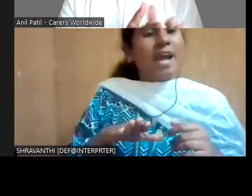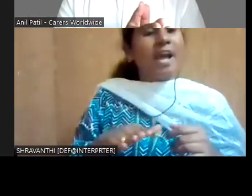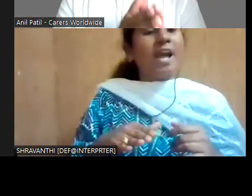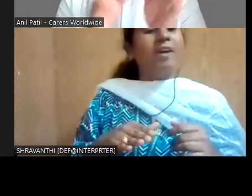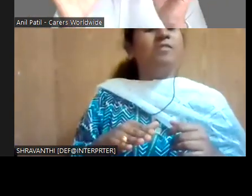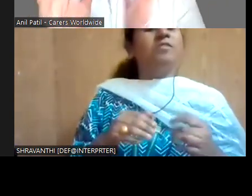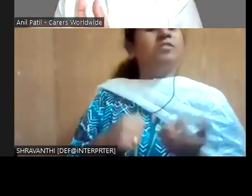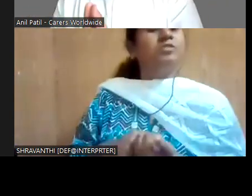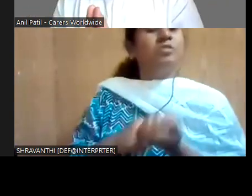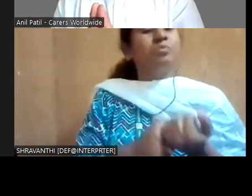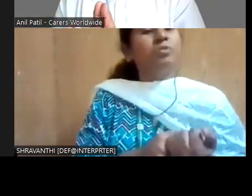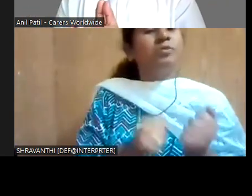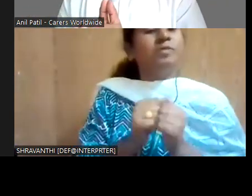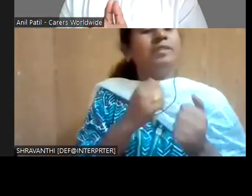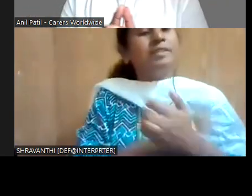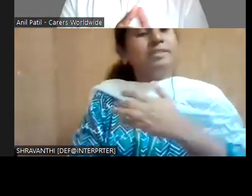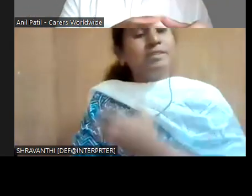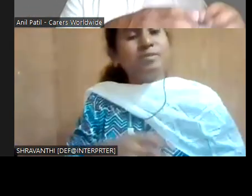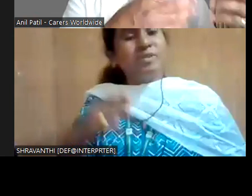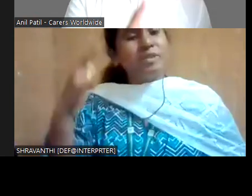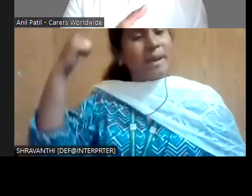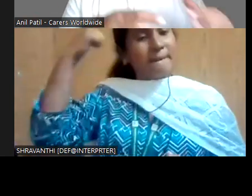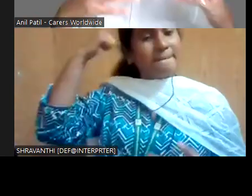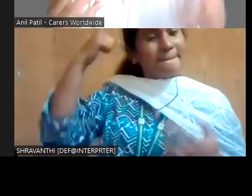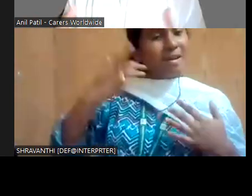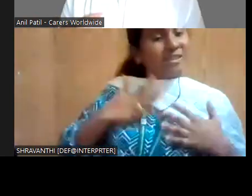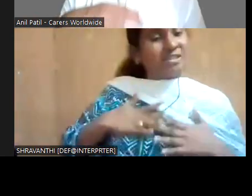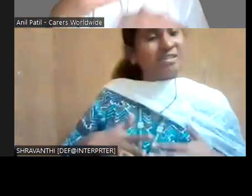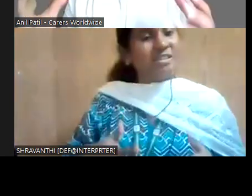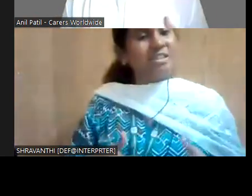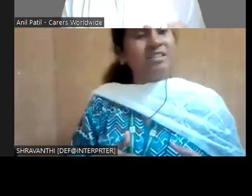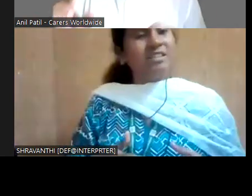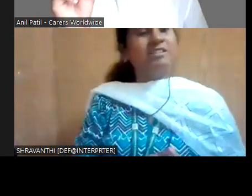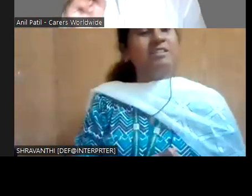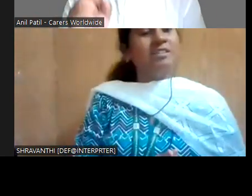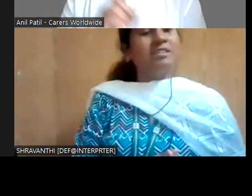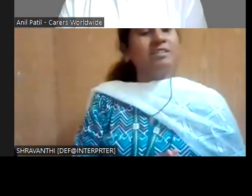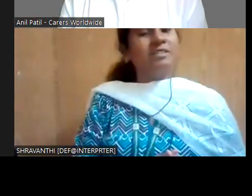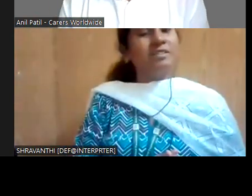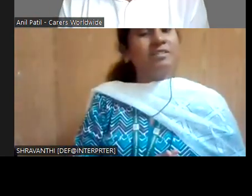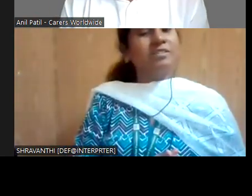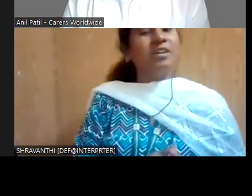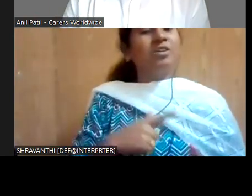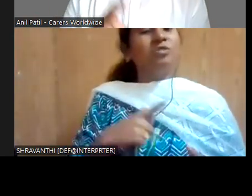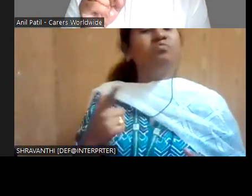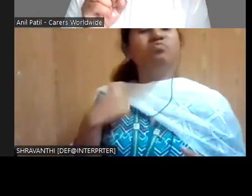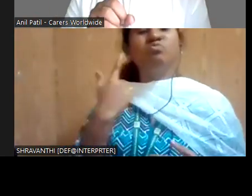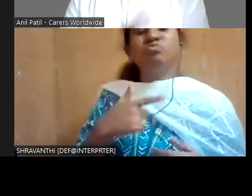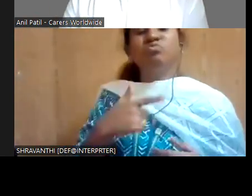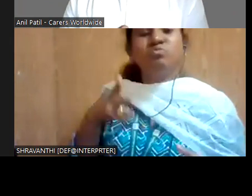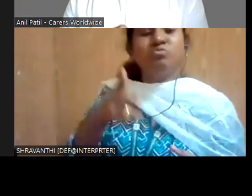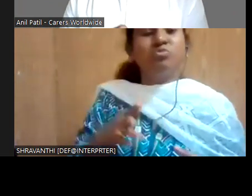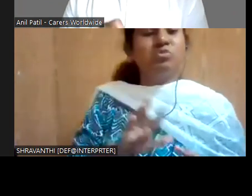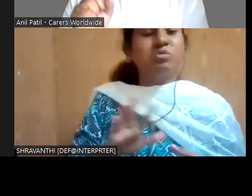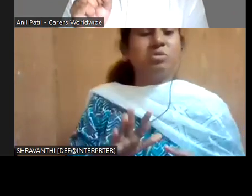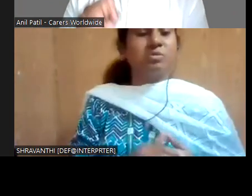disabilities or people with mental health issues or Alzheimer's, dementia, elderly, but no one is talking about that. There was a